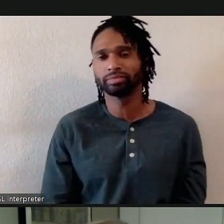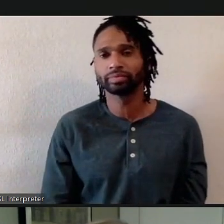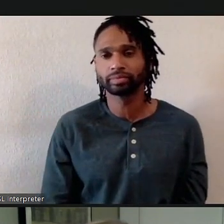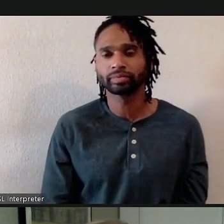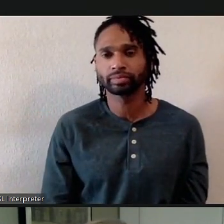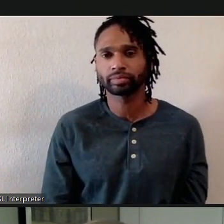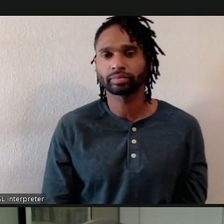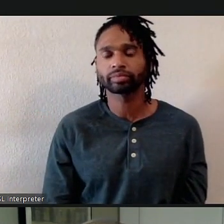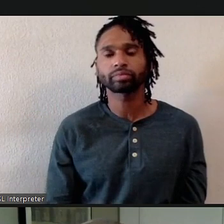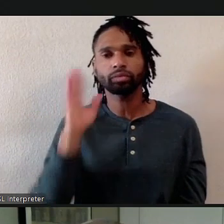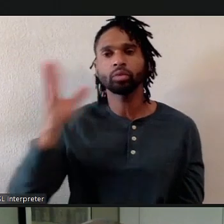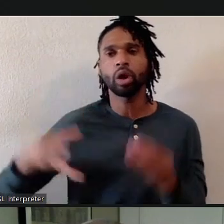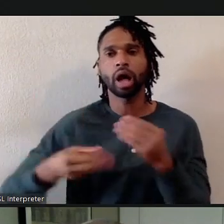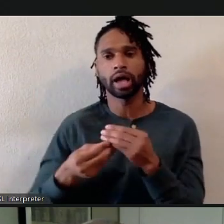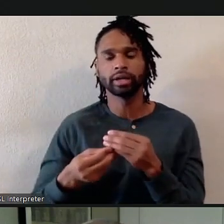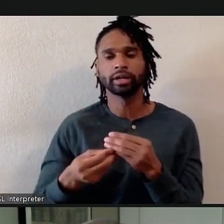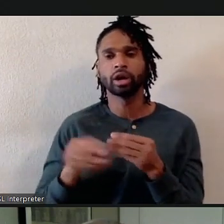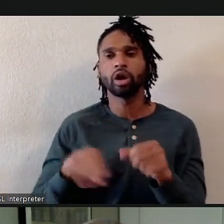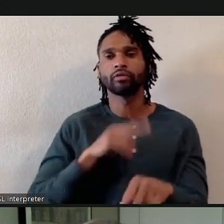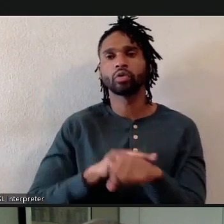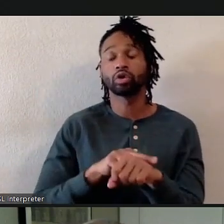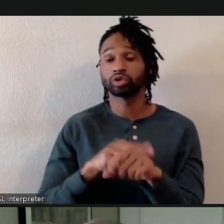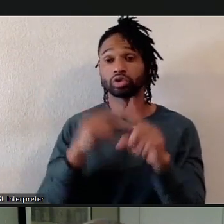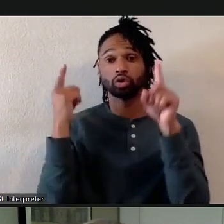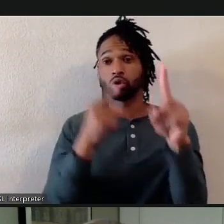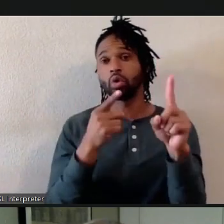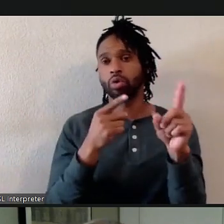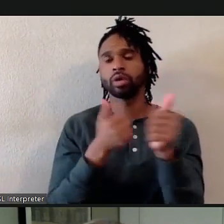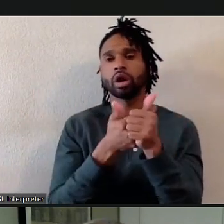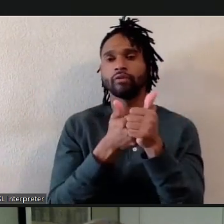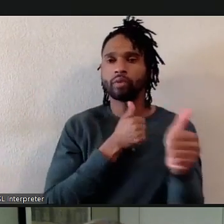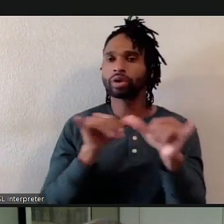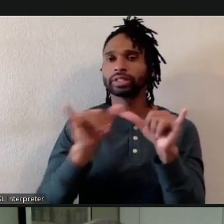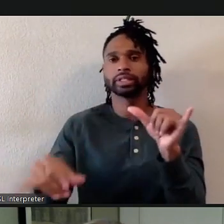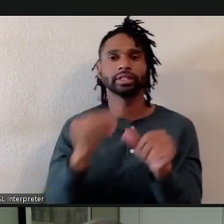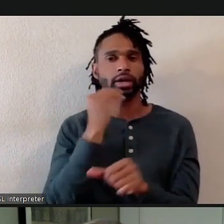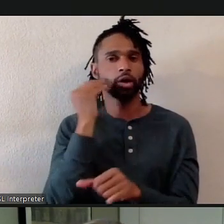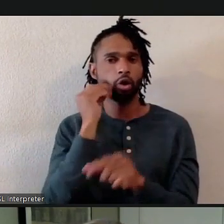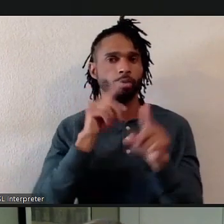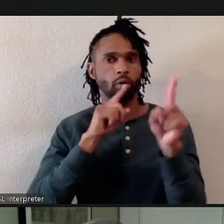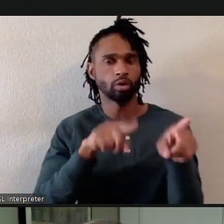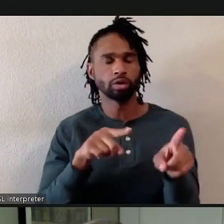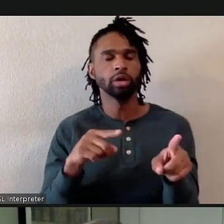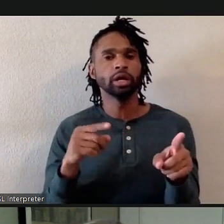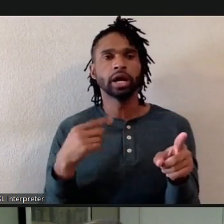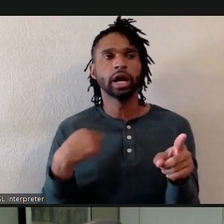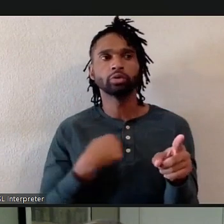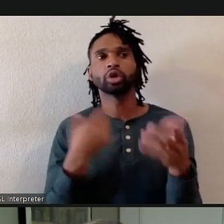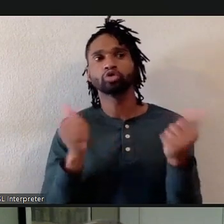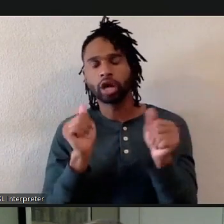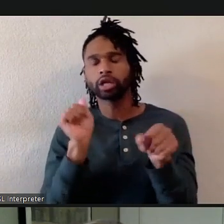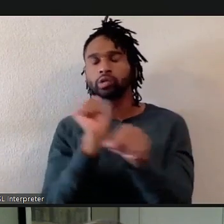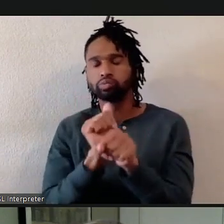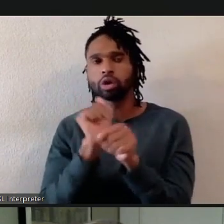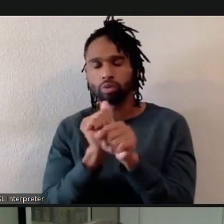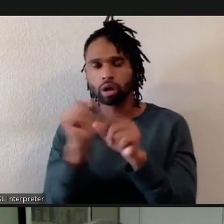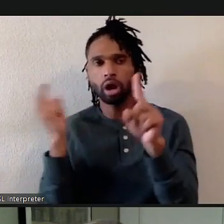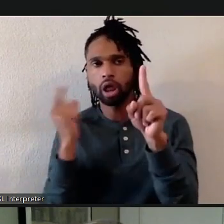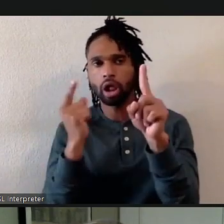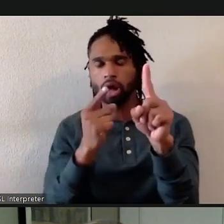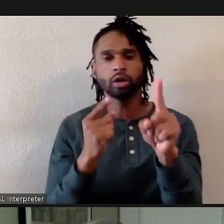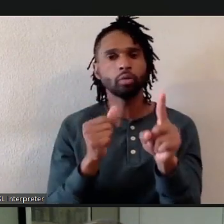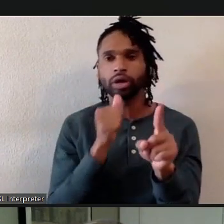add that, of course, the goal is to avoid stay at home. That's really what we're all working towards. And we aren't